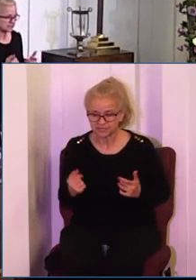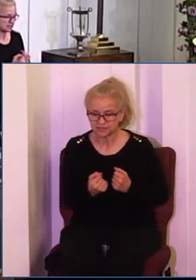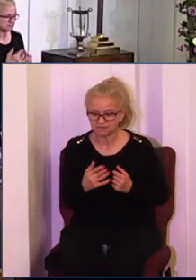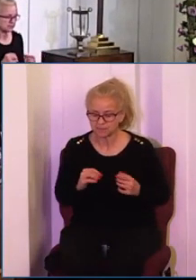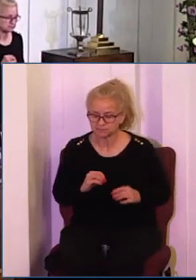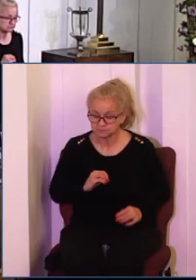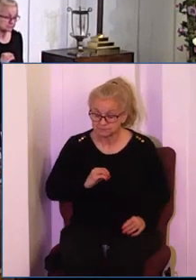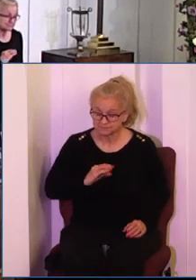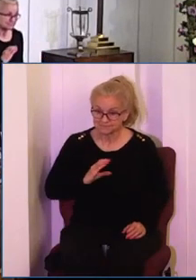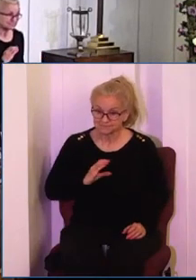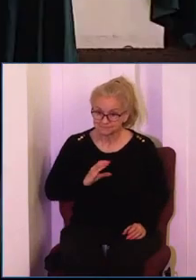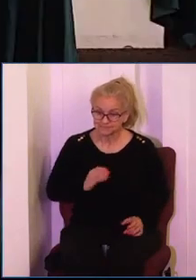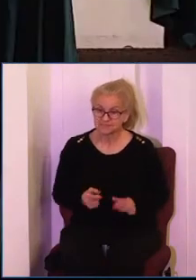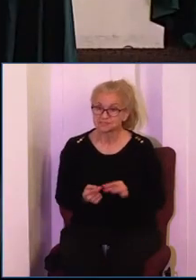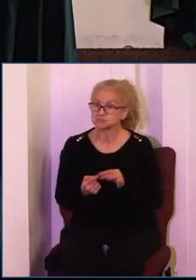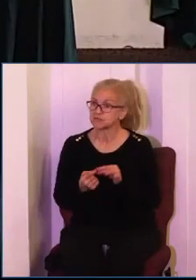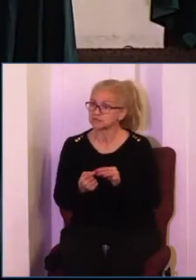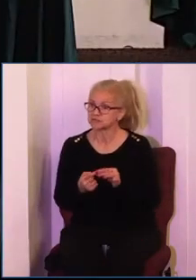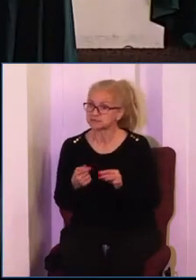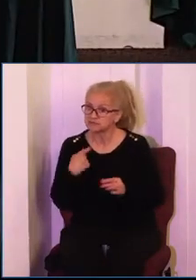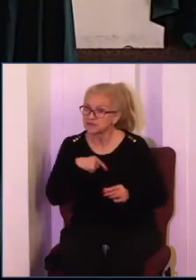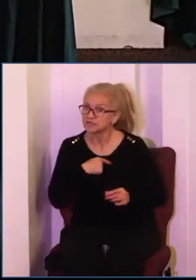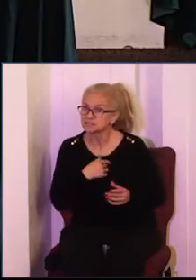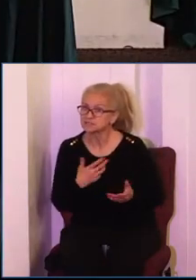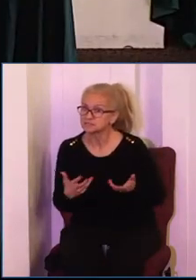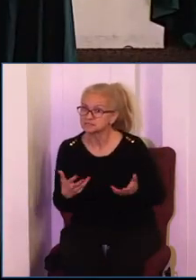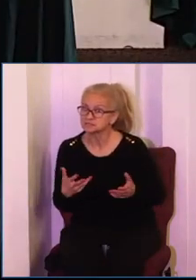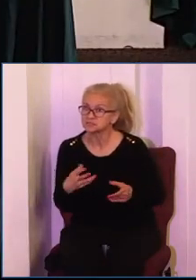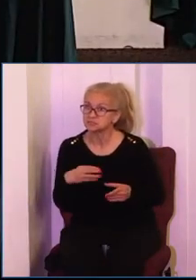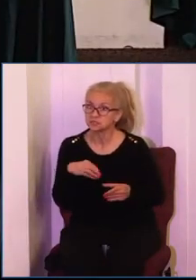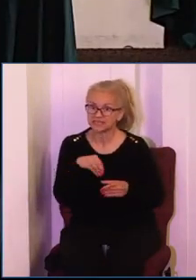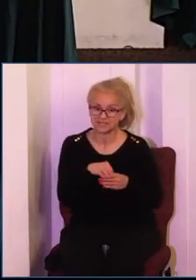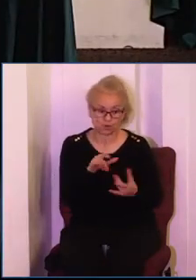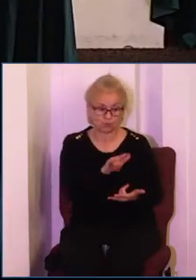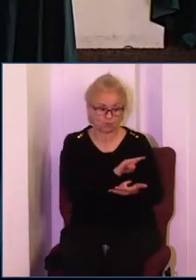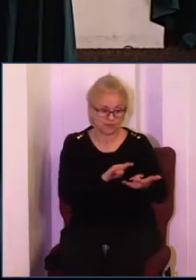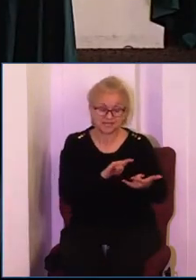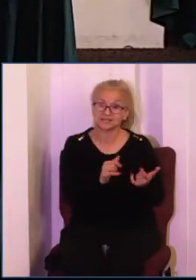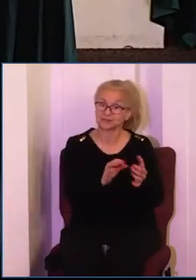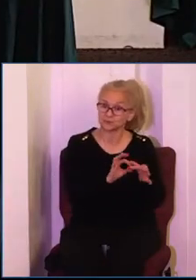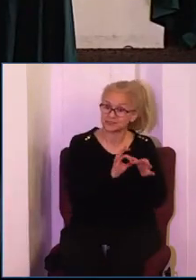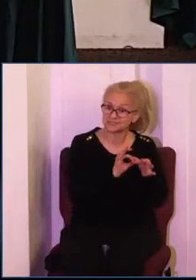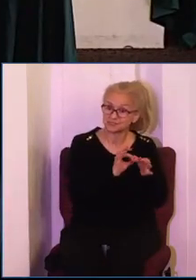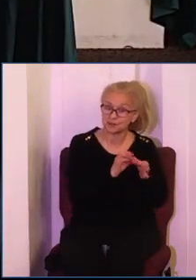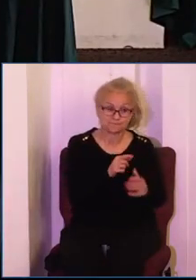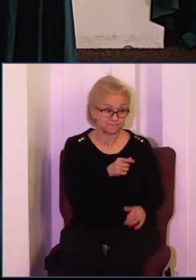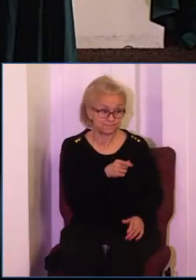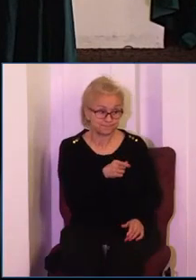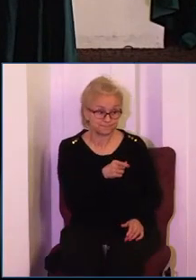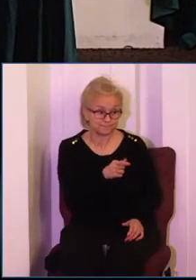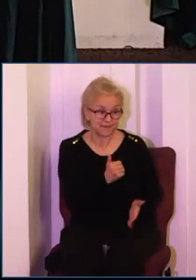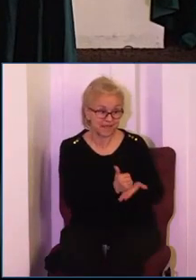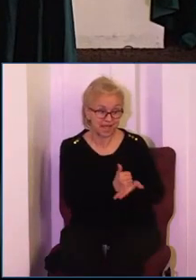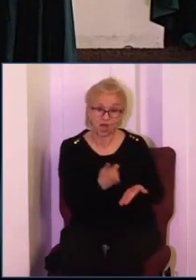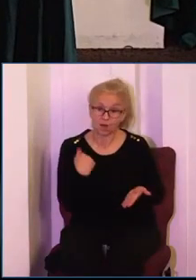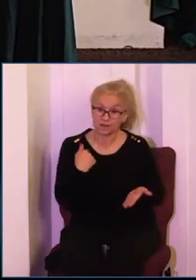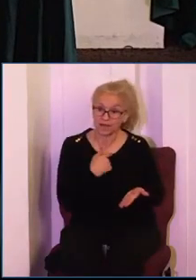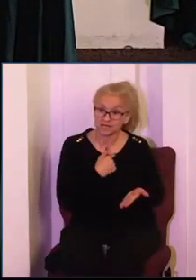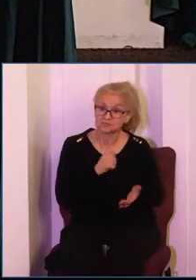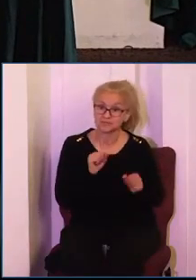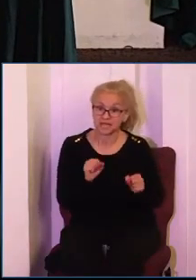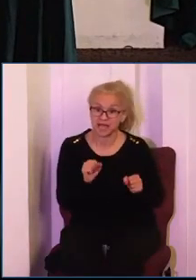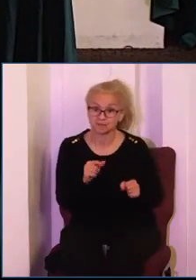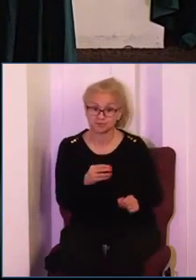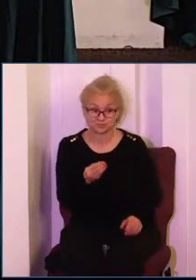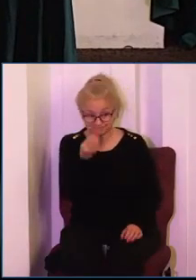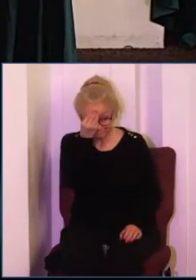And especially for those of us who are in romantic relationships, help us to be able to tell